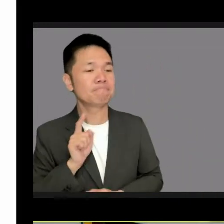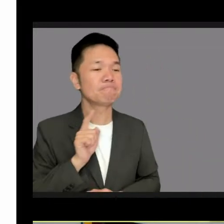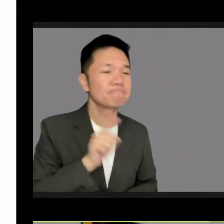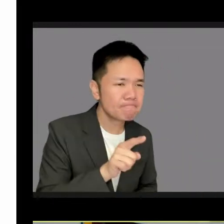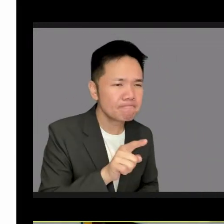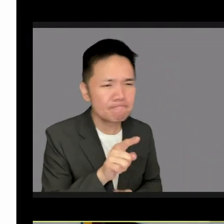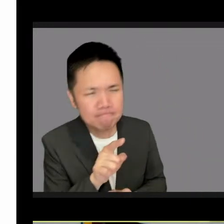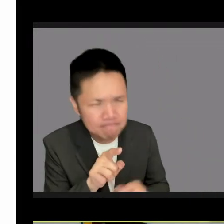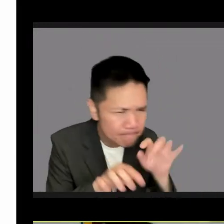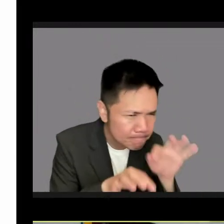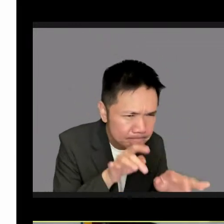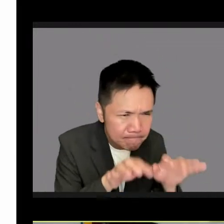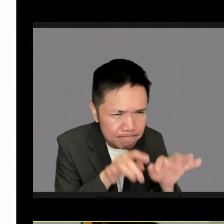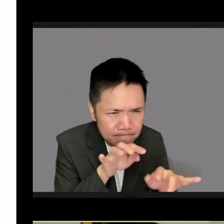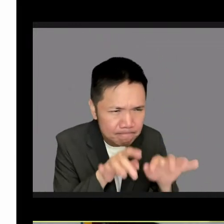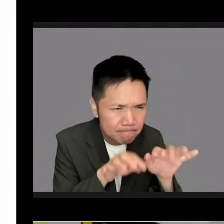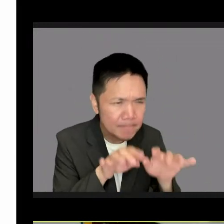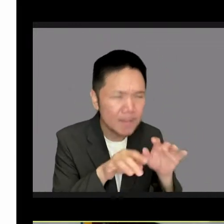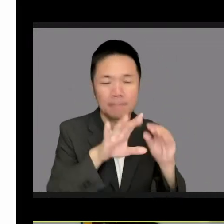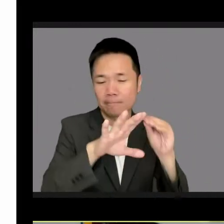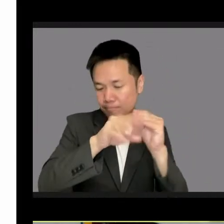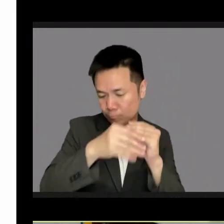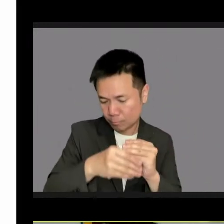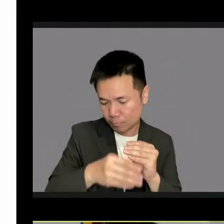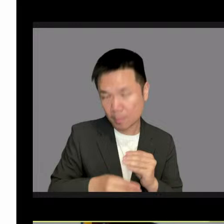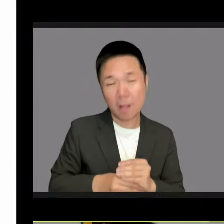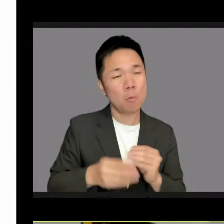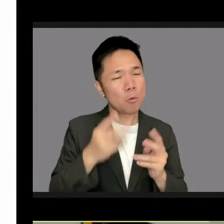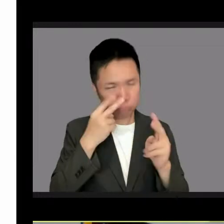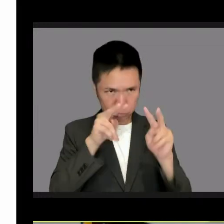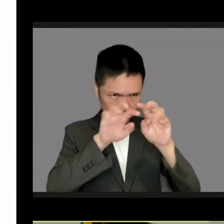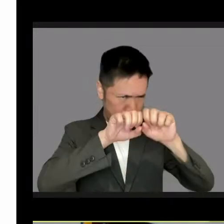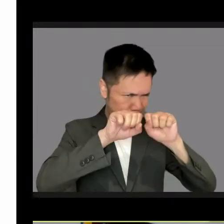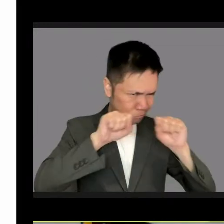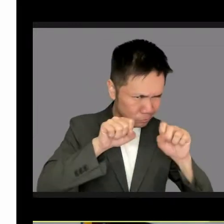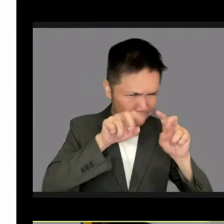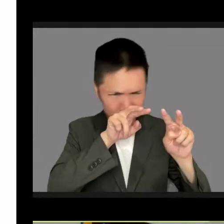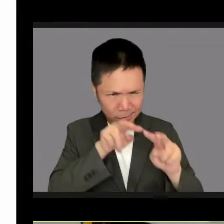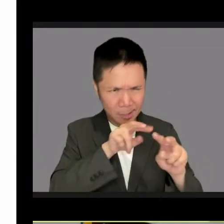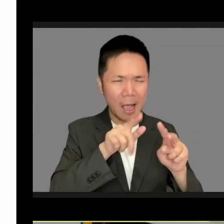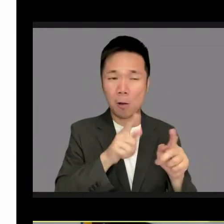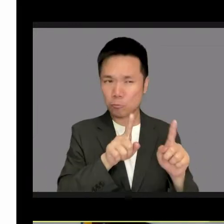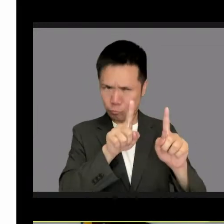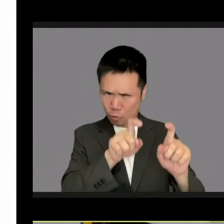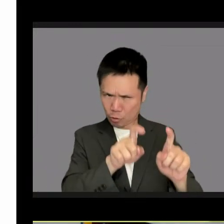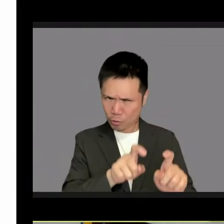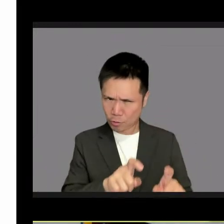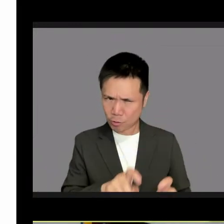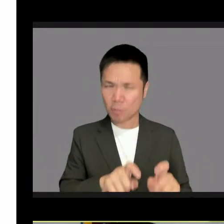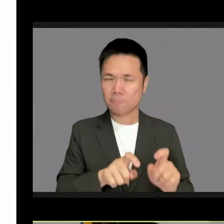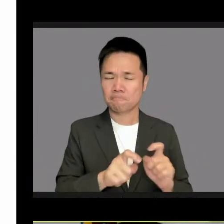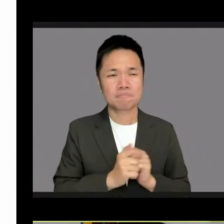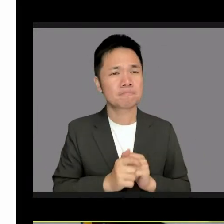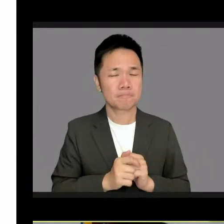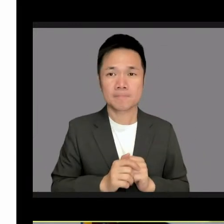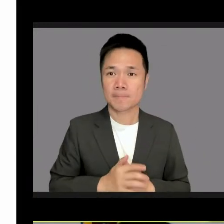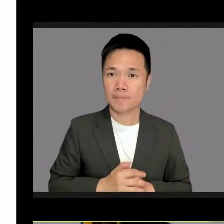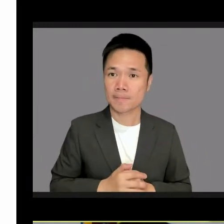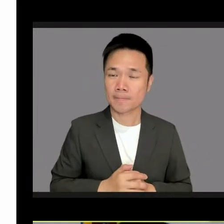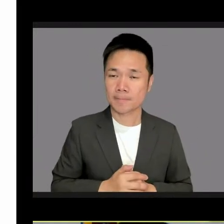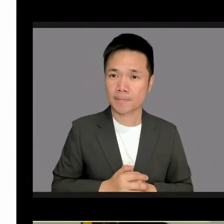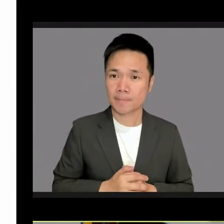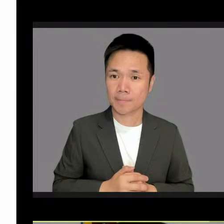be able to give you an insight into how that manual testings take place.